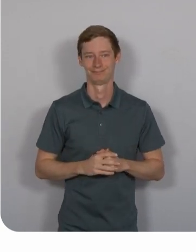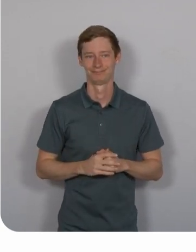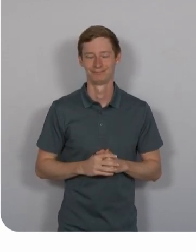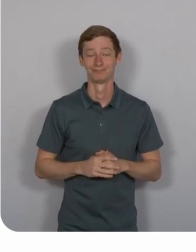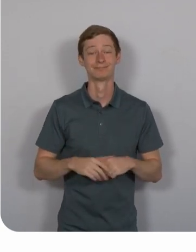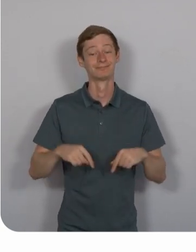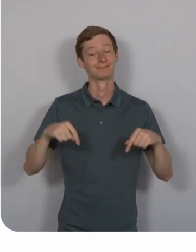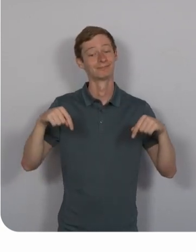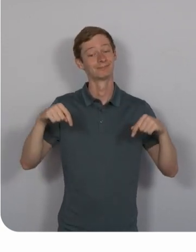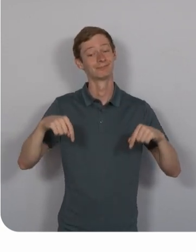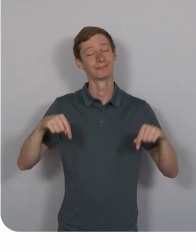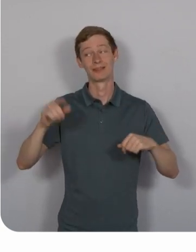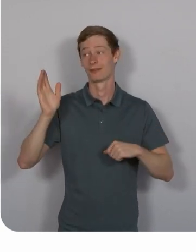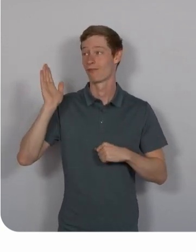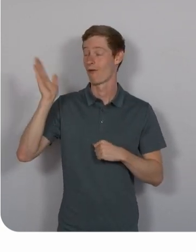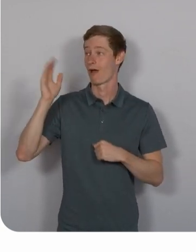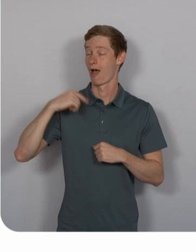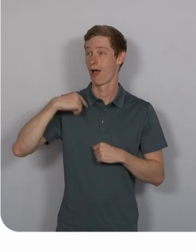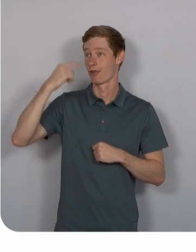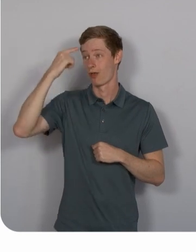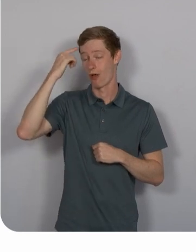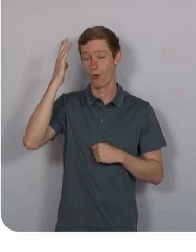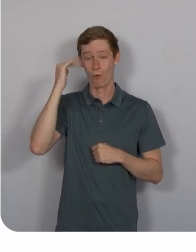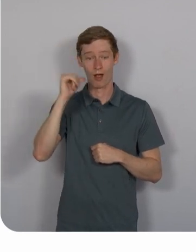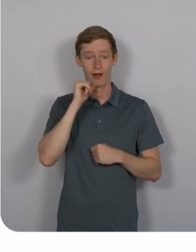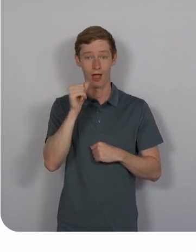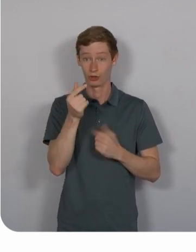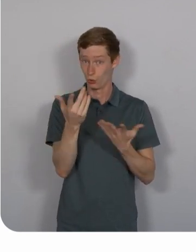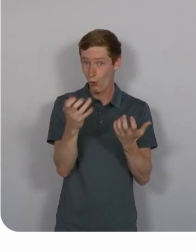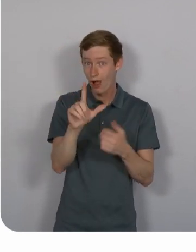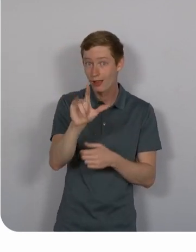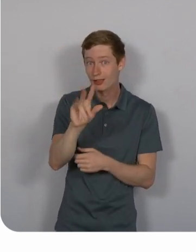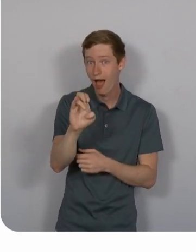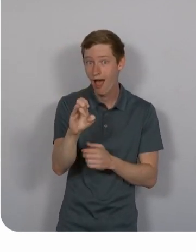in the keynote, I was kind of thinking, you know, we could do an audible. You want a live demo?